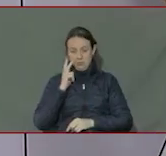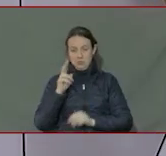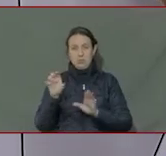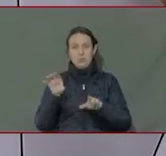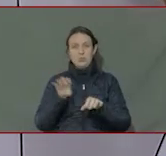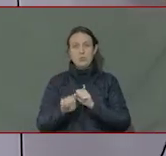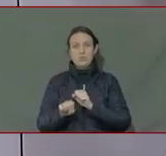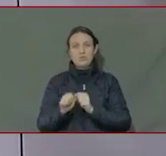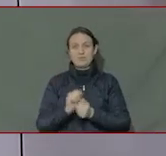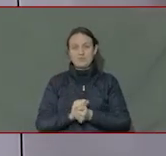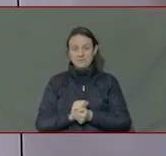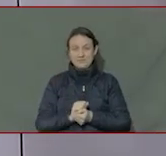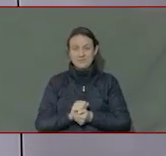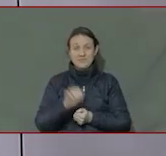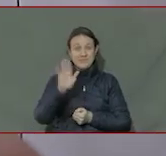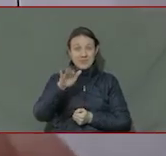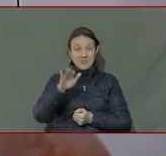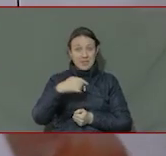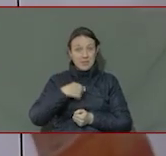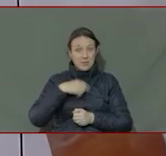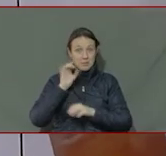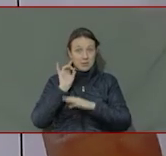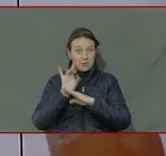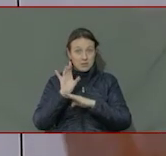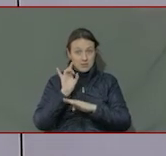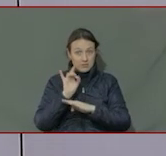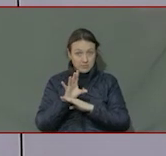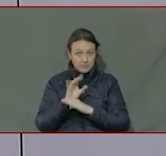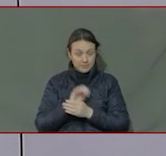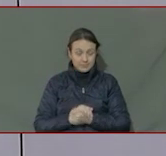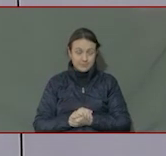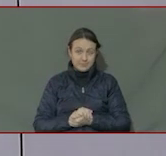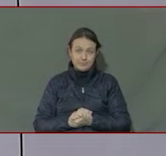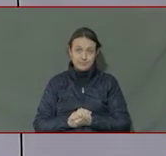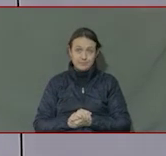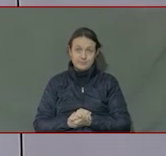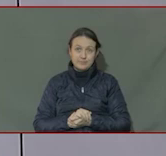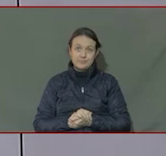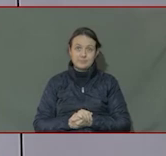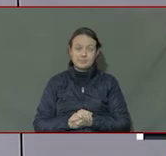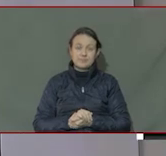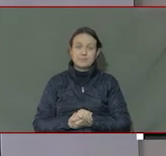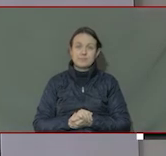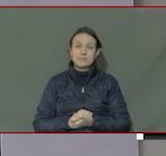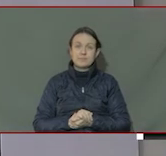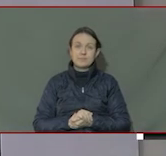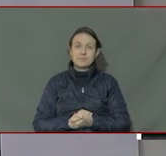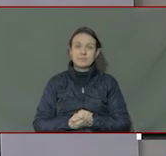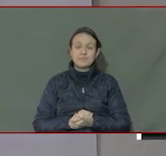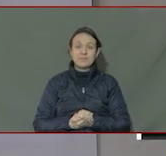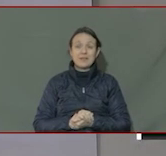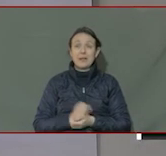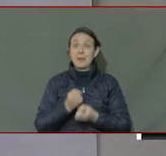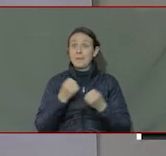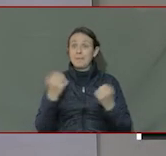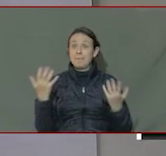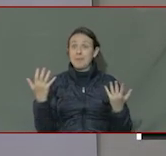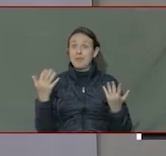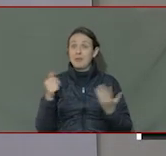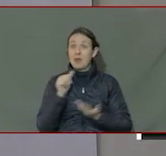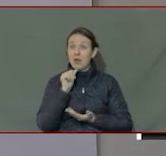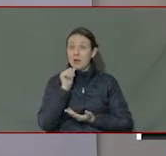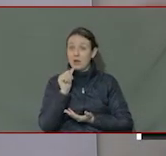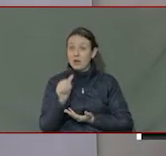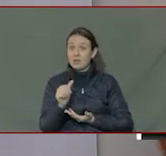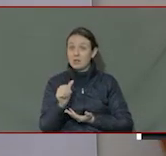of advice I want to give you for the exams, is that many of the answers